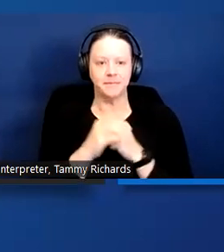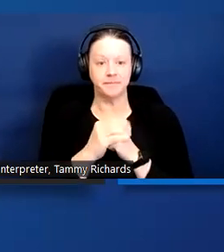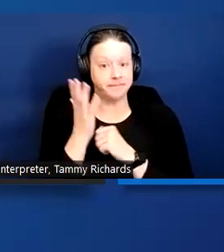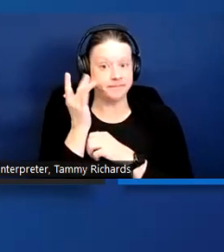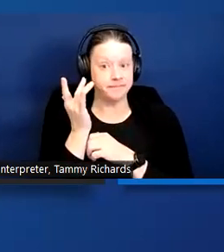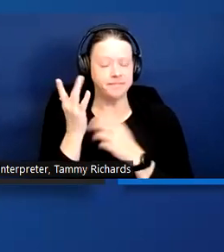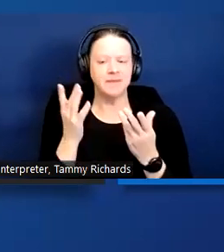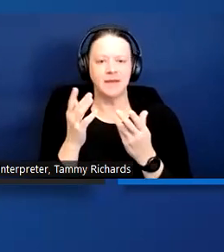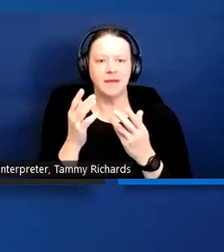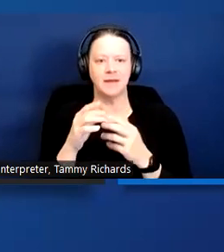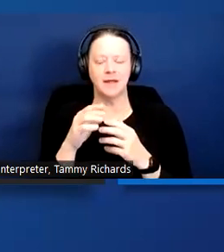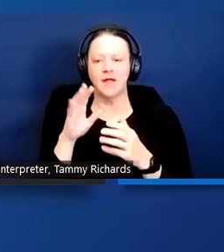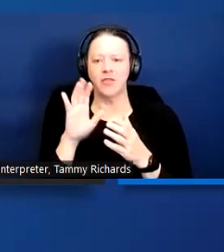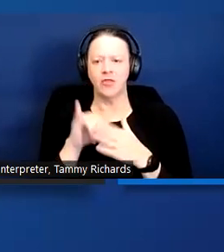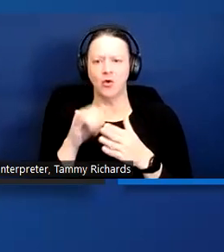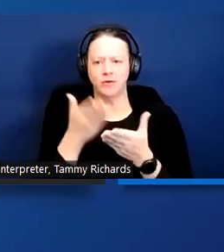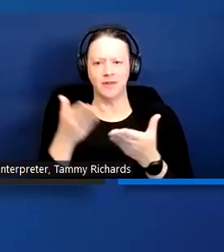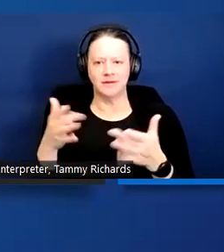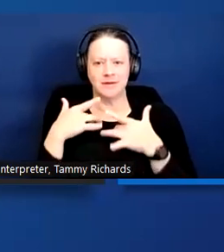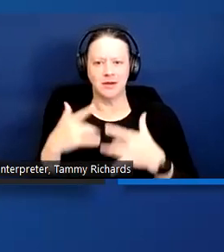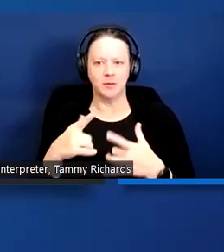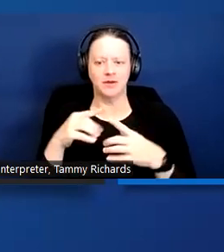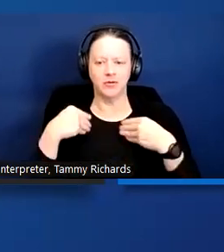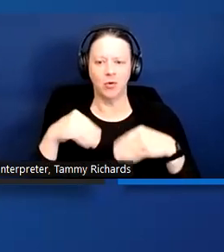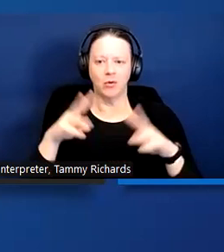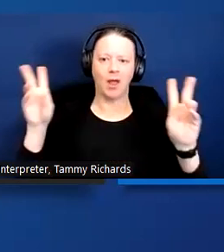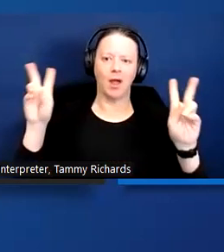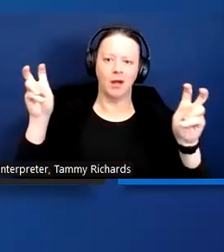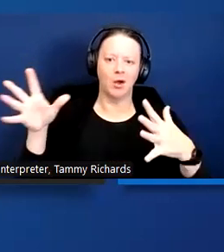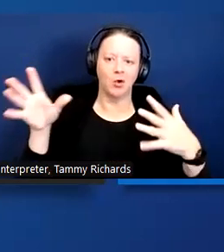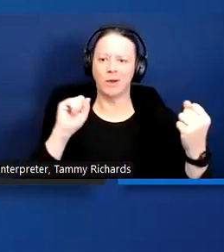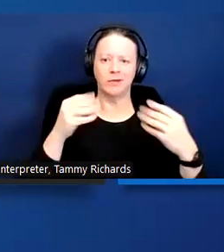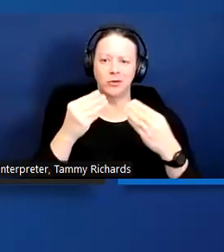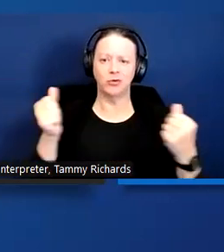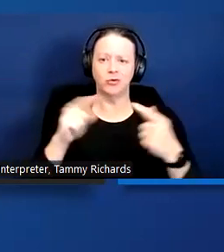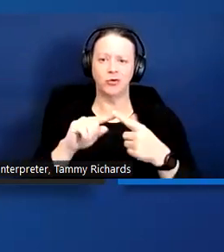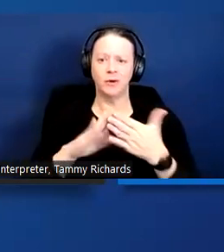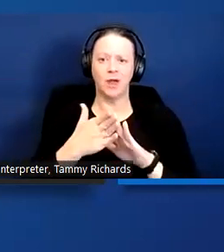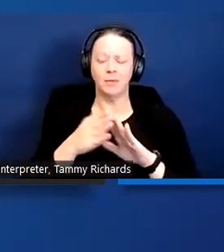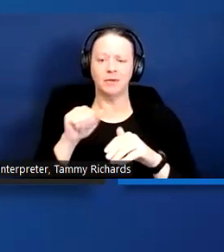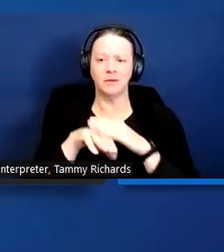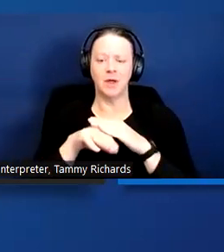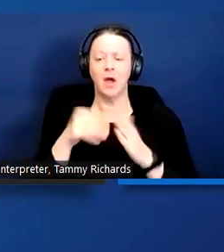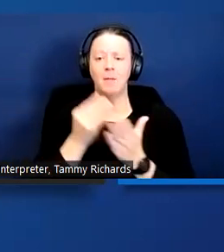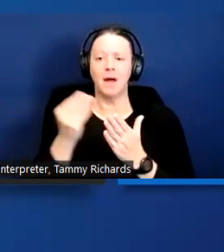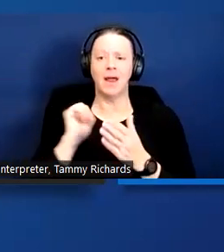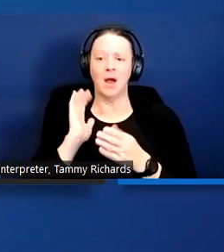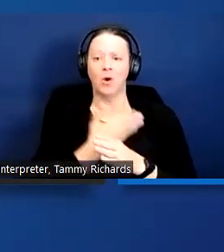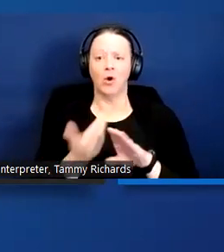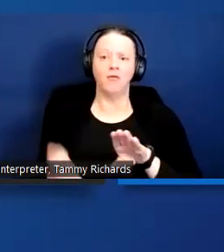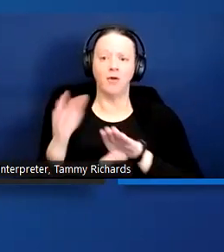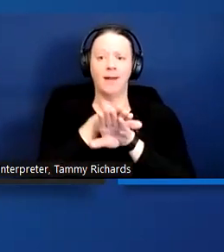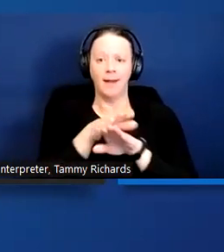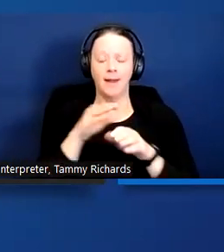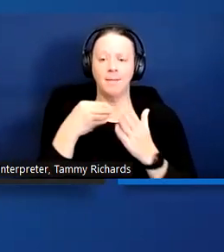they're usually sold as quick solutions to becoming accessible. You know, buy our overlay or buy our solution, add this